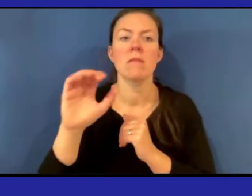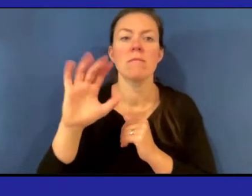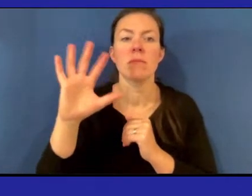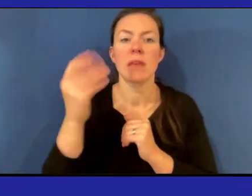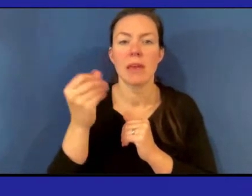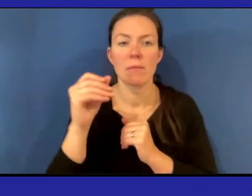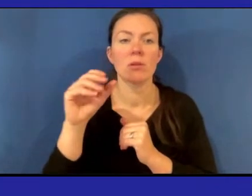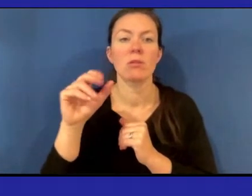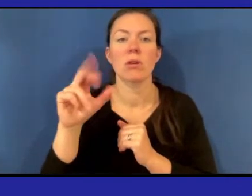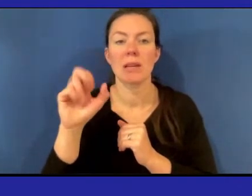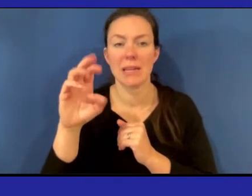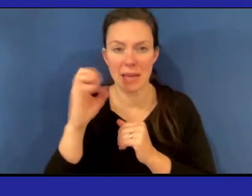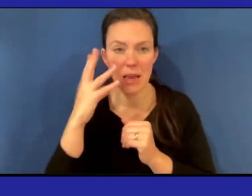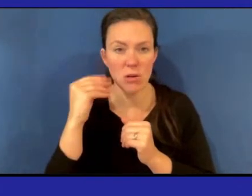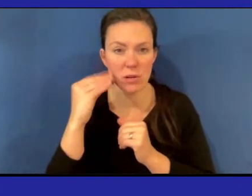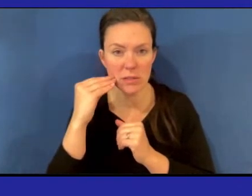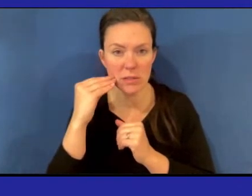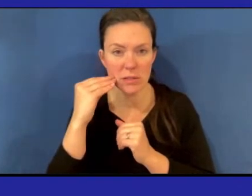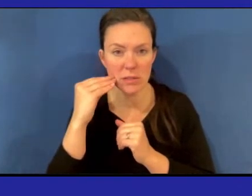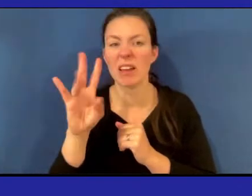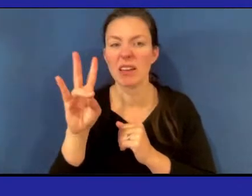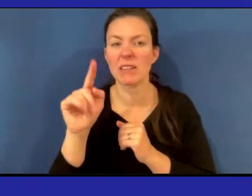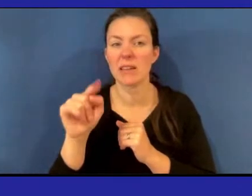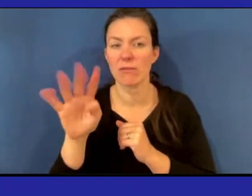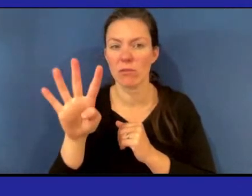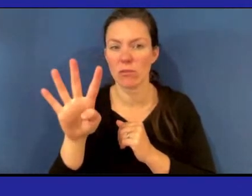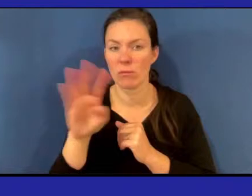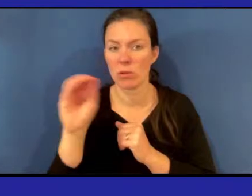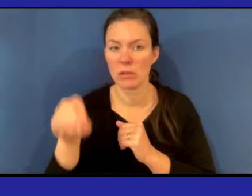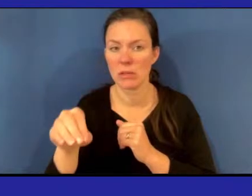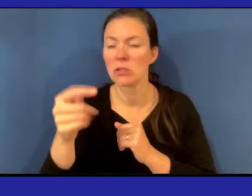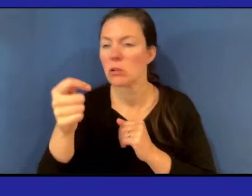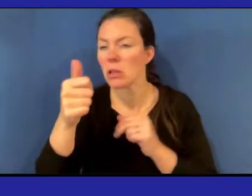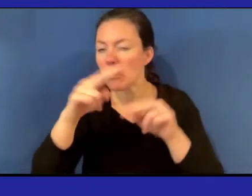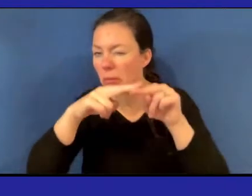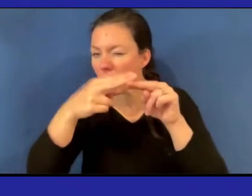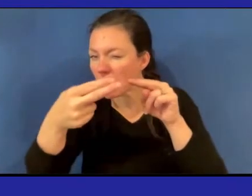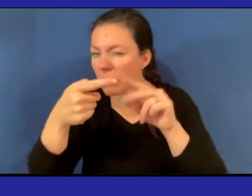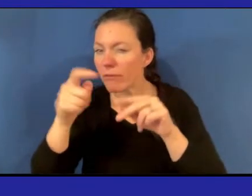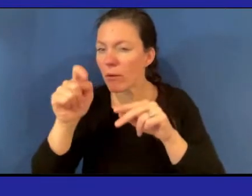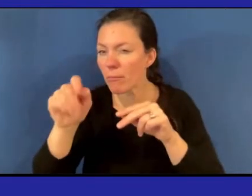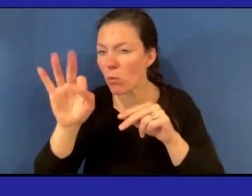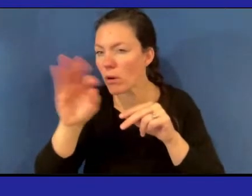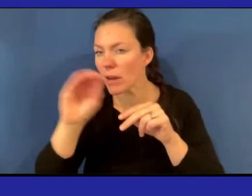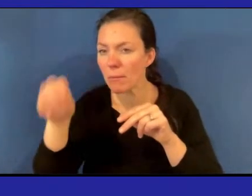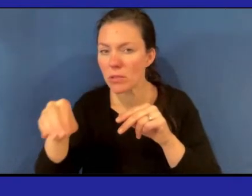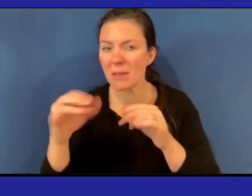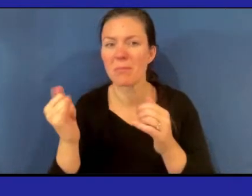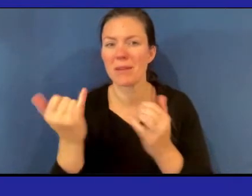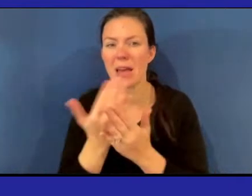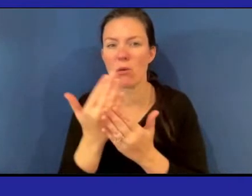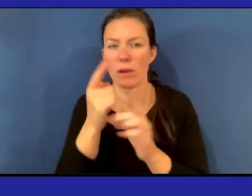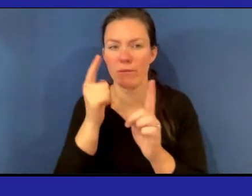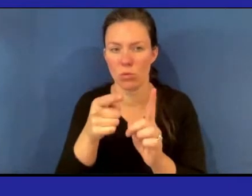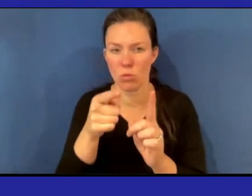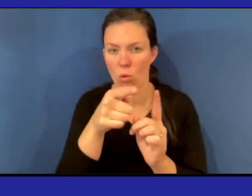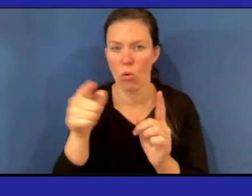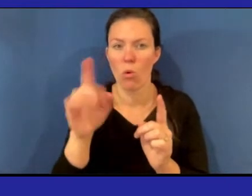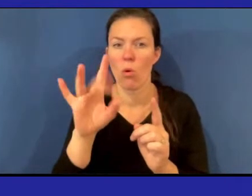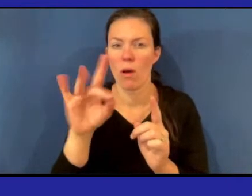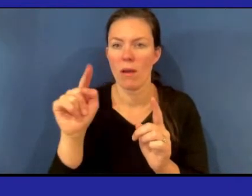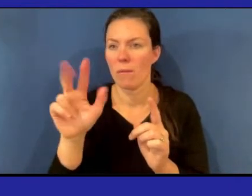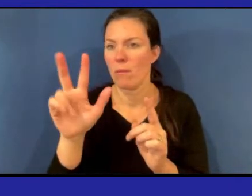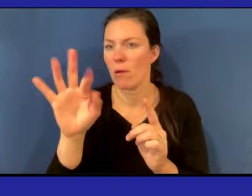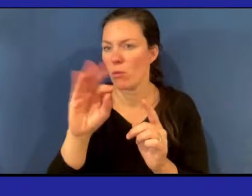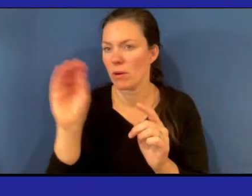office, 87.4, down from 87.9. This is a revised target, and I think it shows